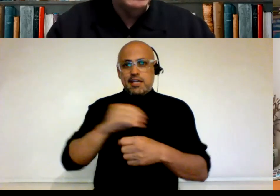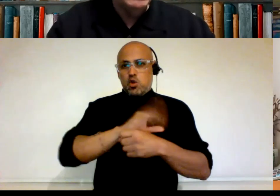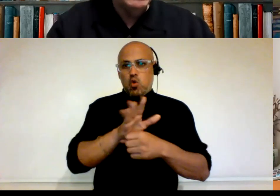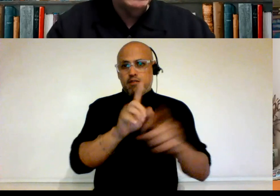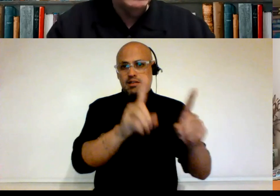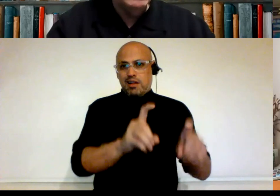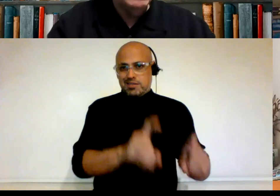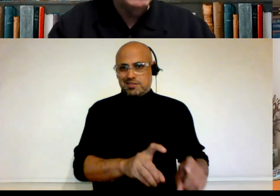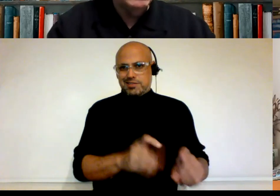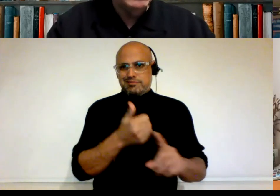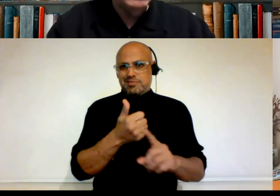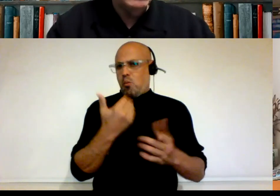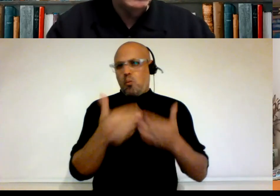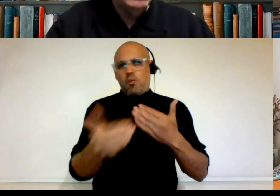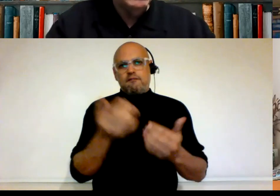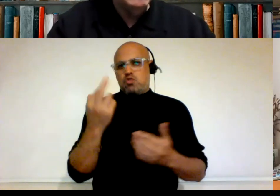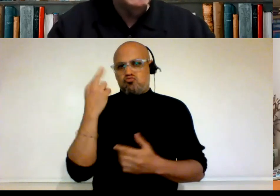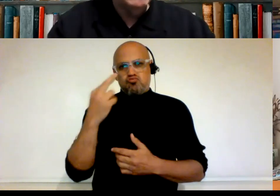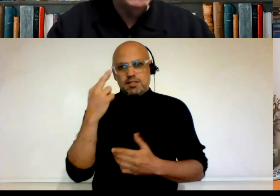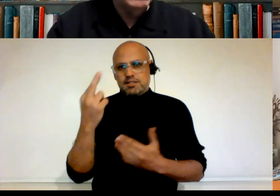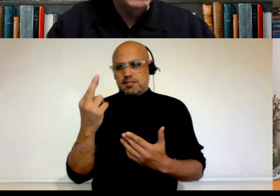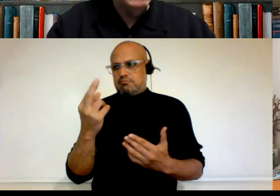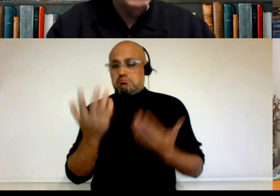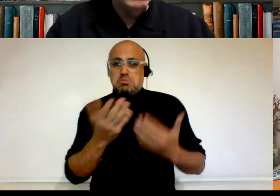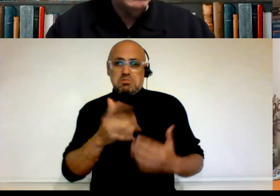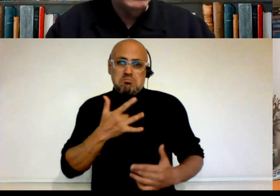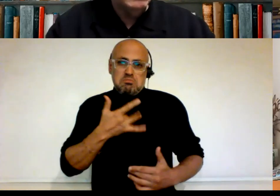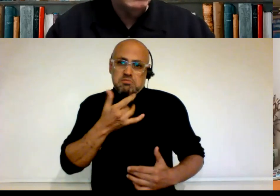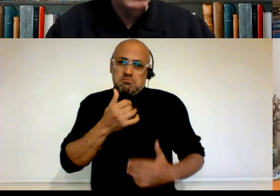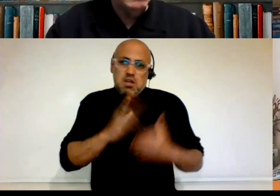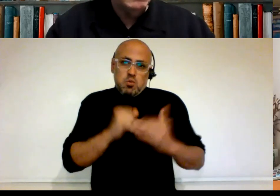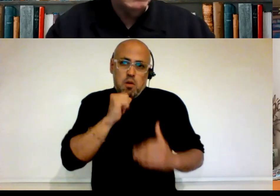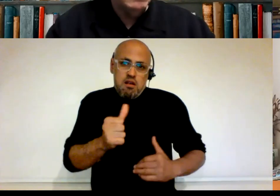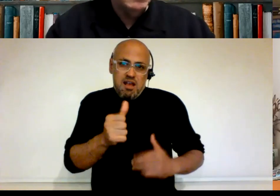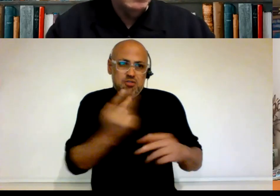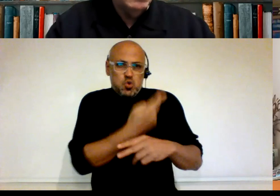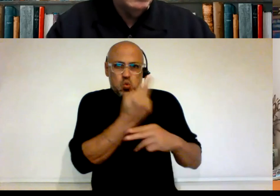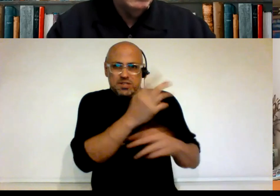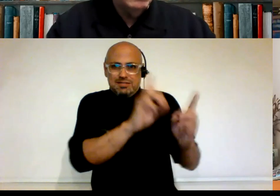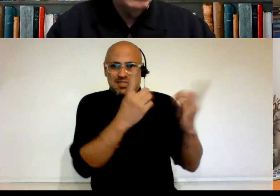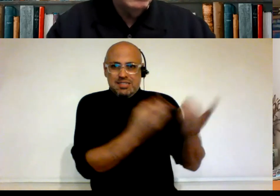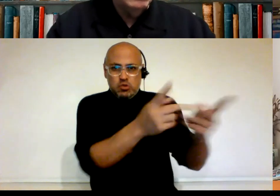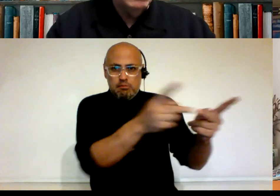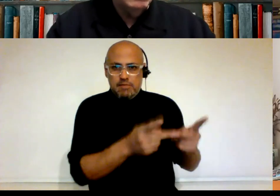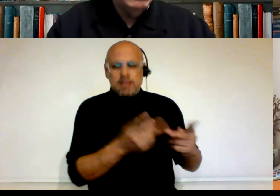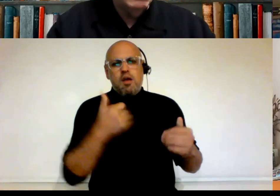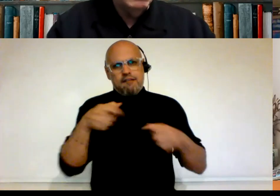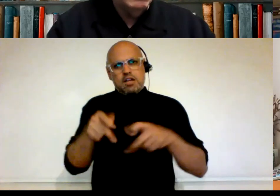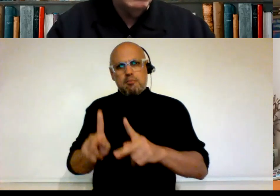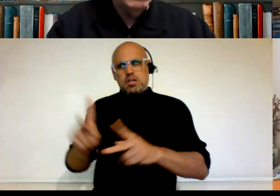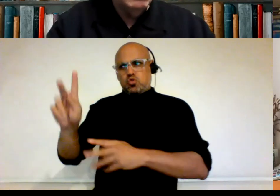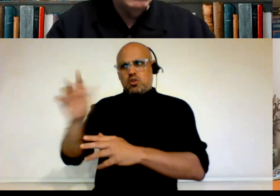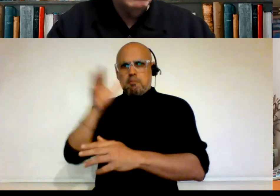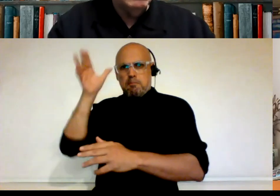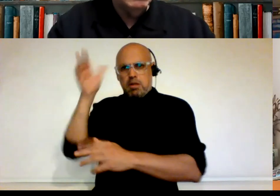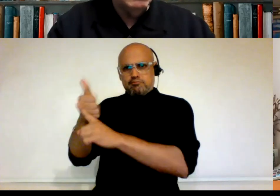testing for whatever reason, if they just don't feel comfortable in using the district's facilities, we will have an opportunity for our parents to schedule an appointment